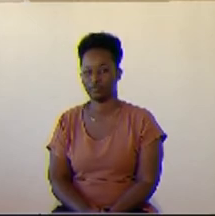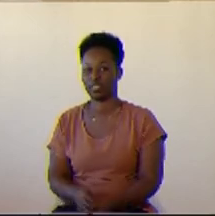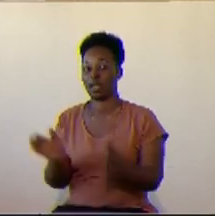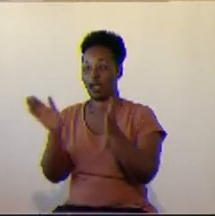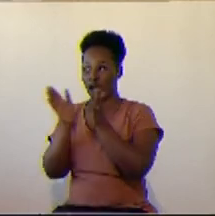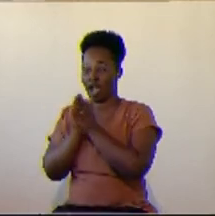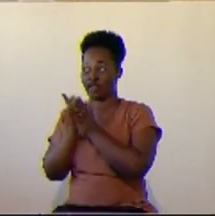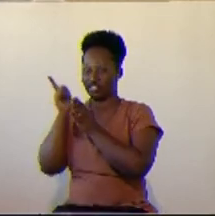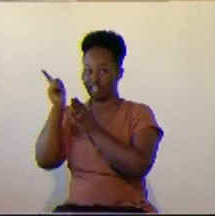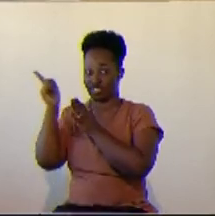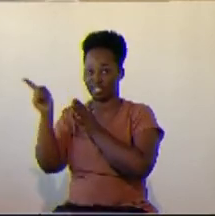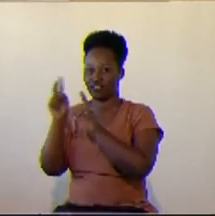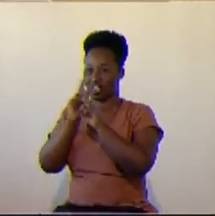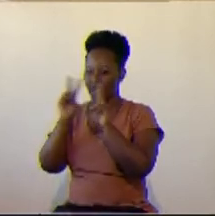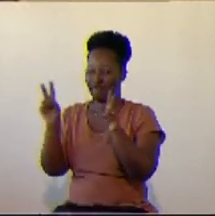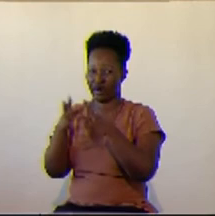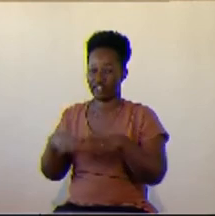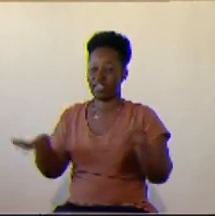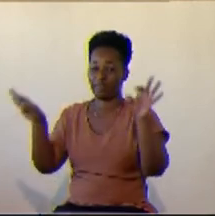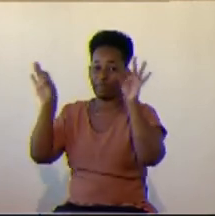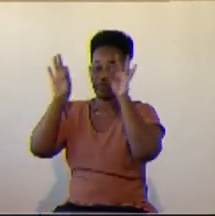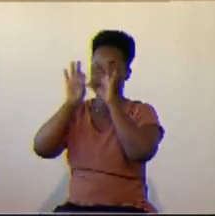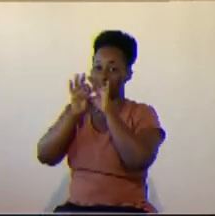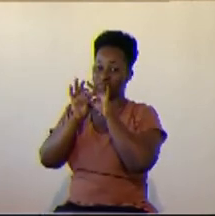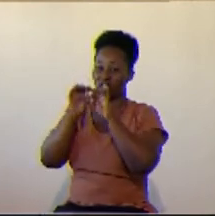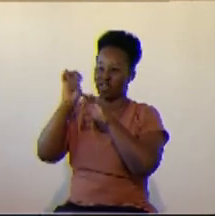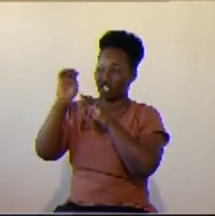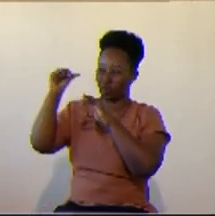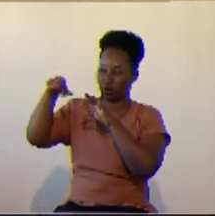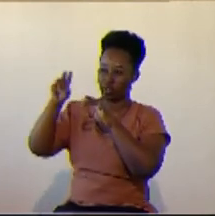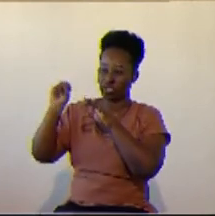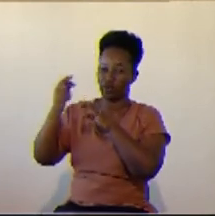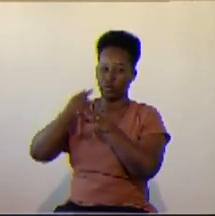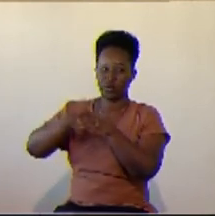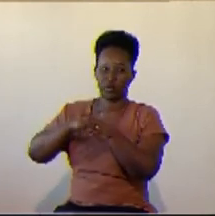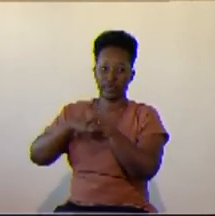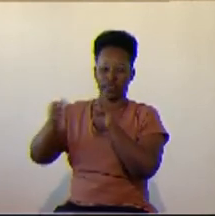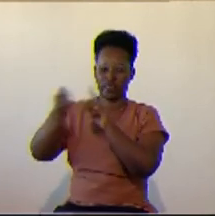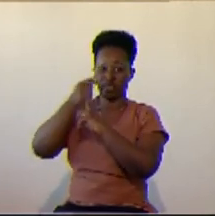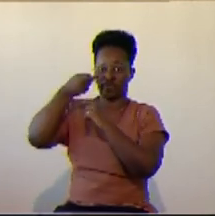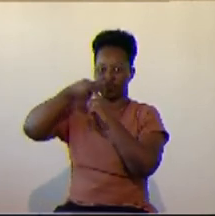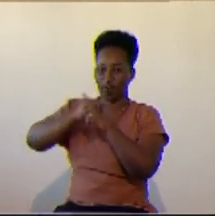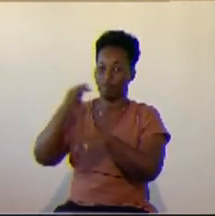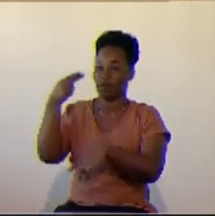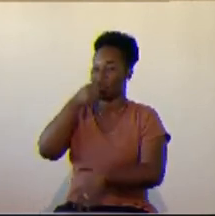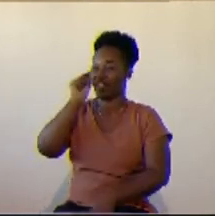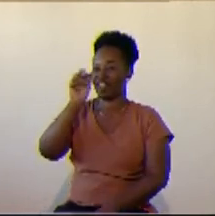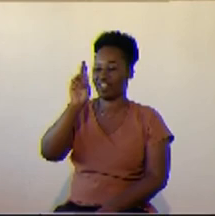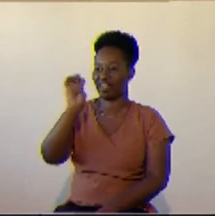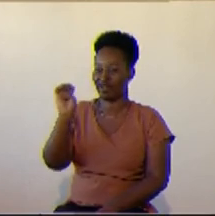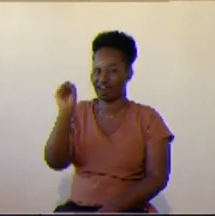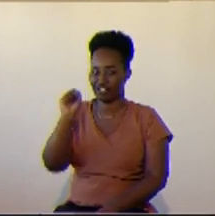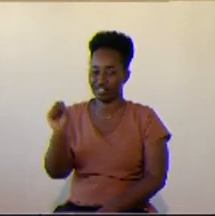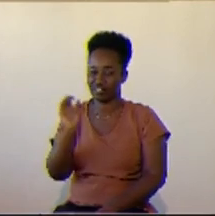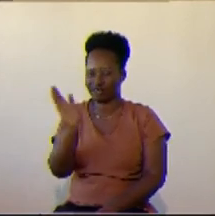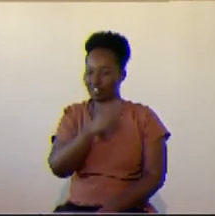so this is a very important equation that we get from Hare's apparatus, where density of